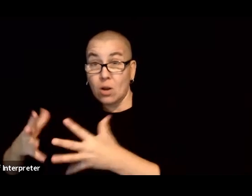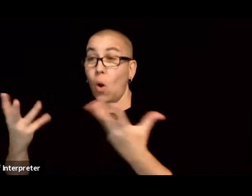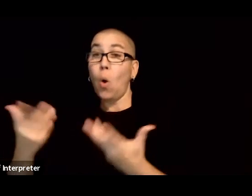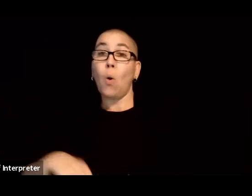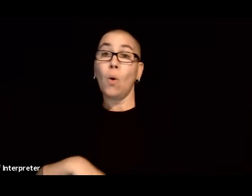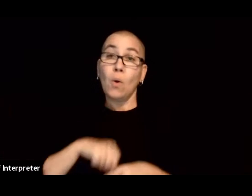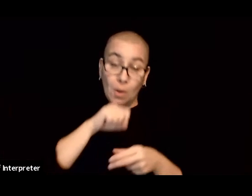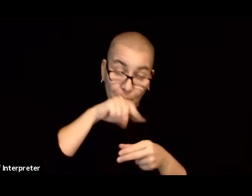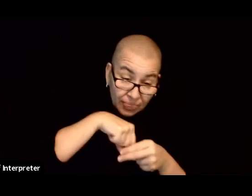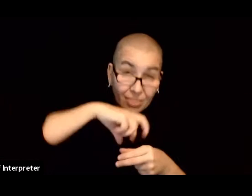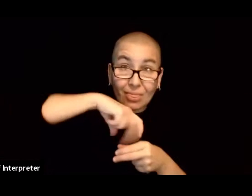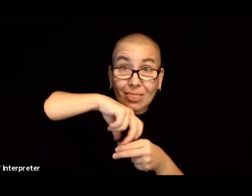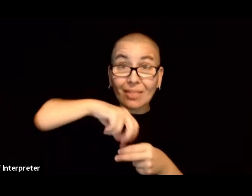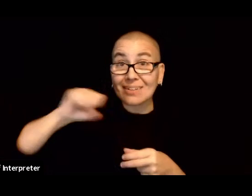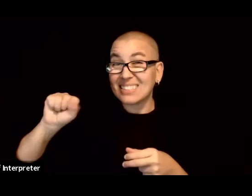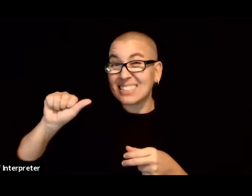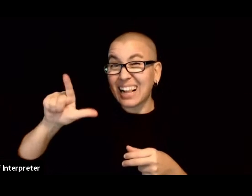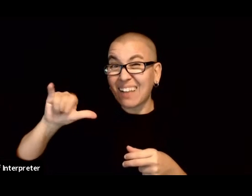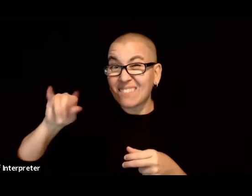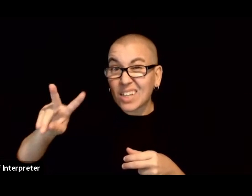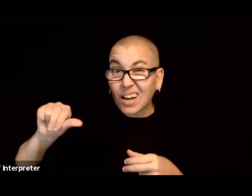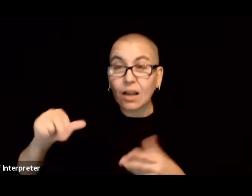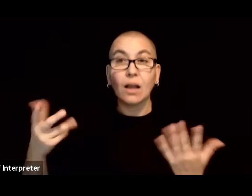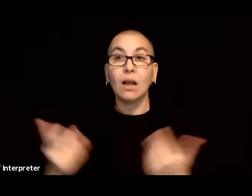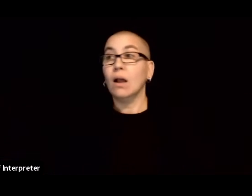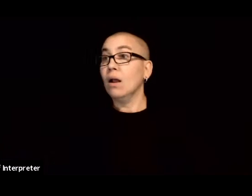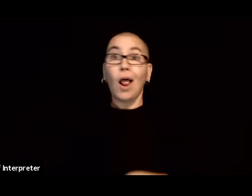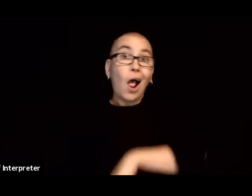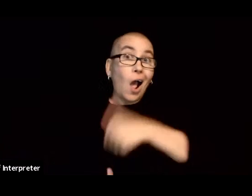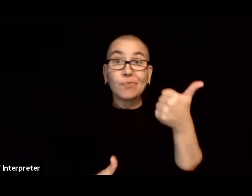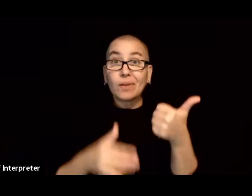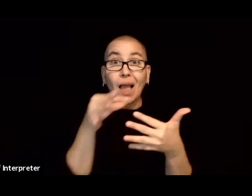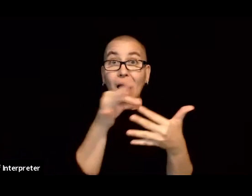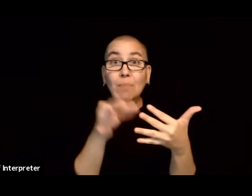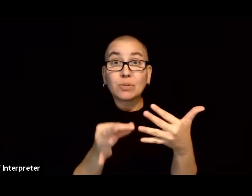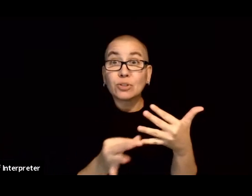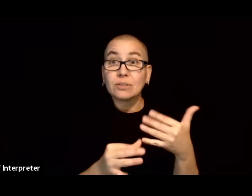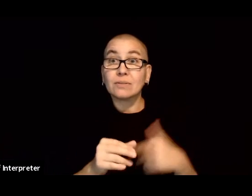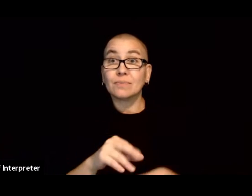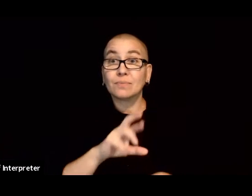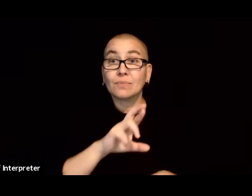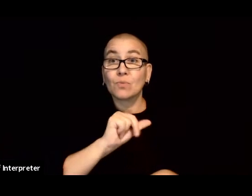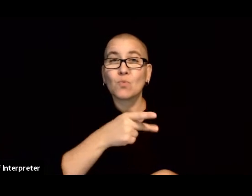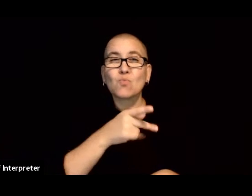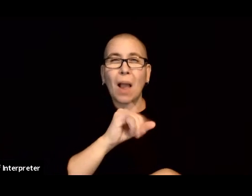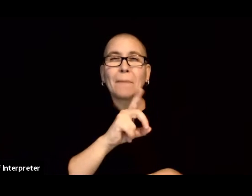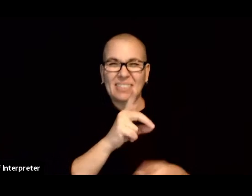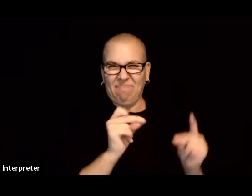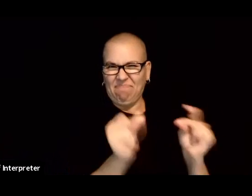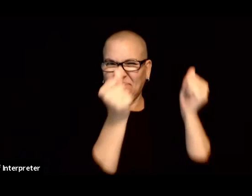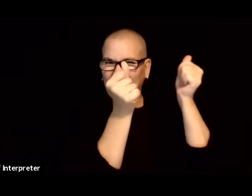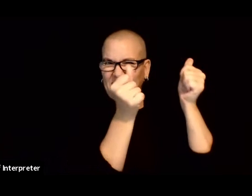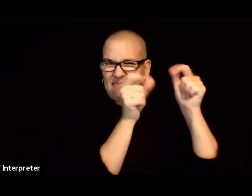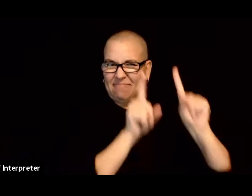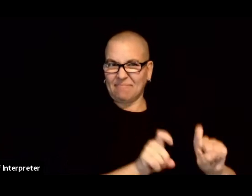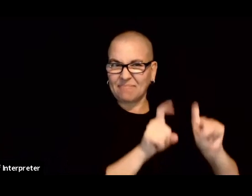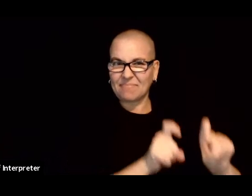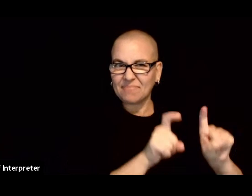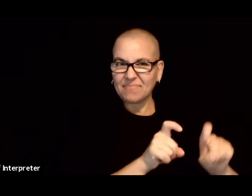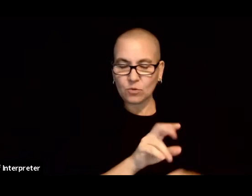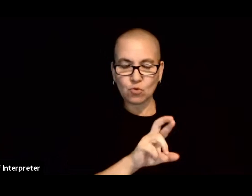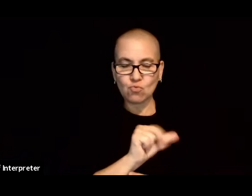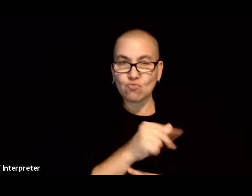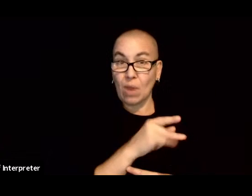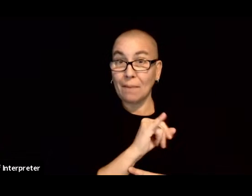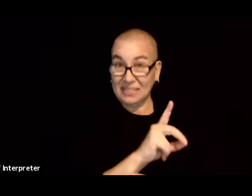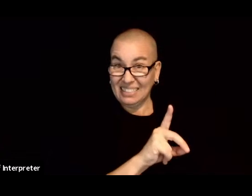are in development now and on the market now, that having a variety of tests, as long as we can help people to access the right kinds